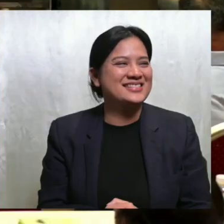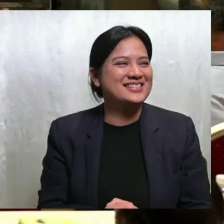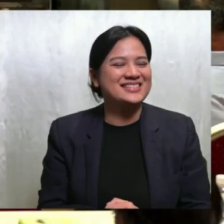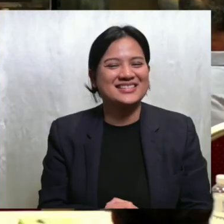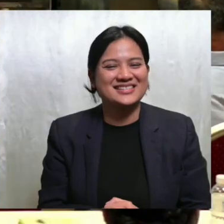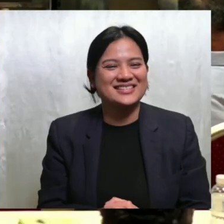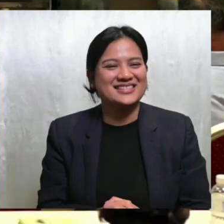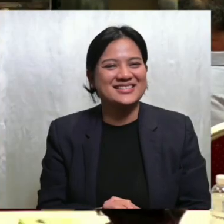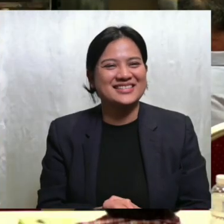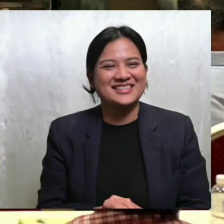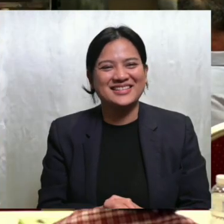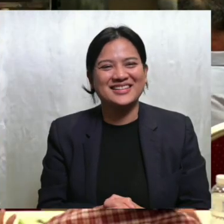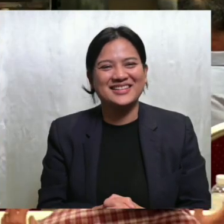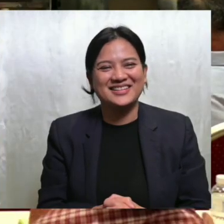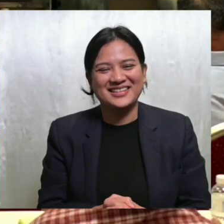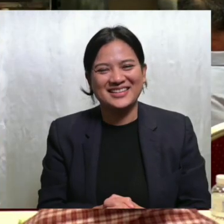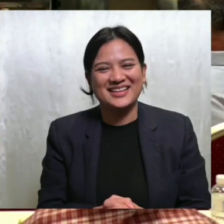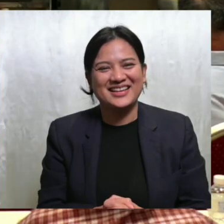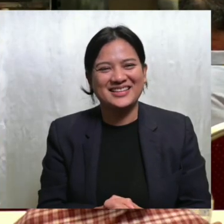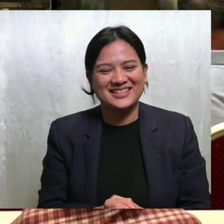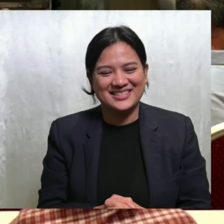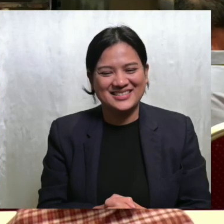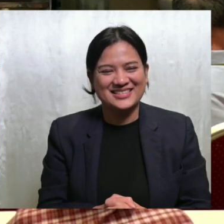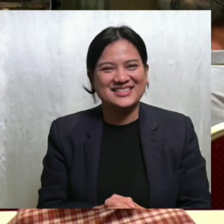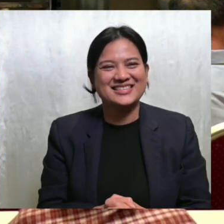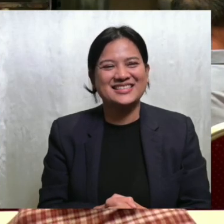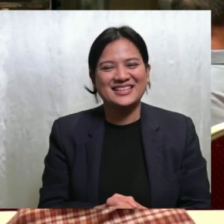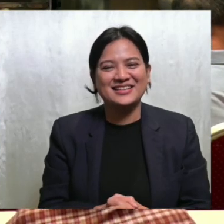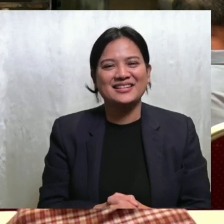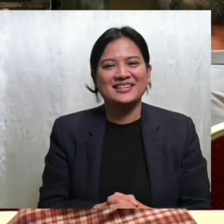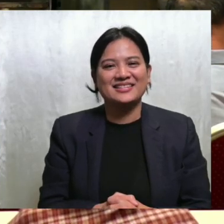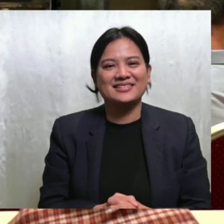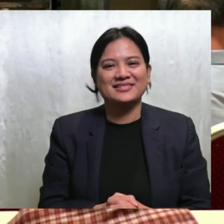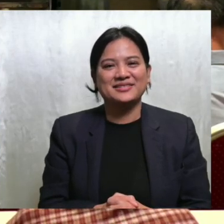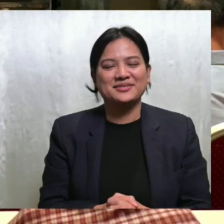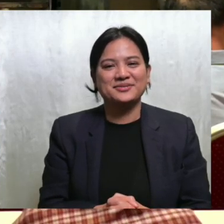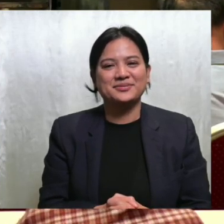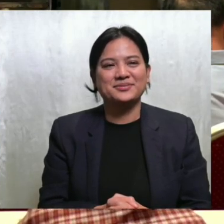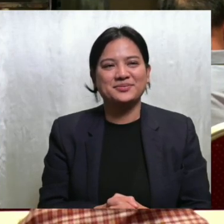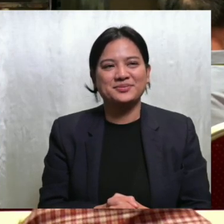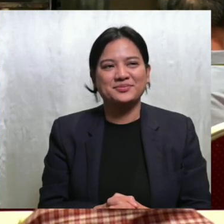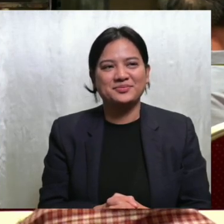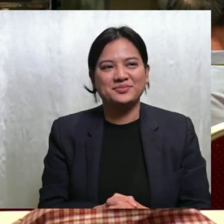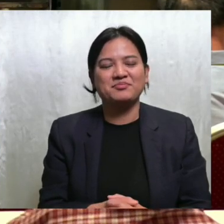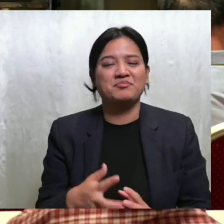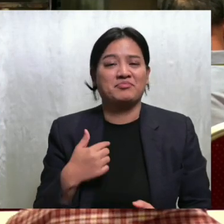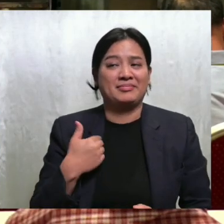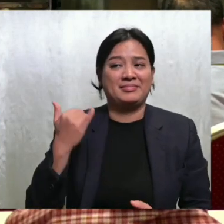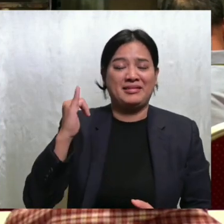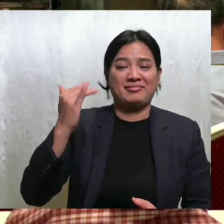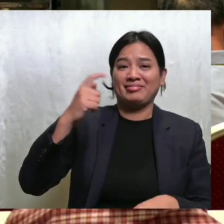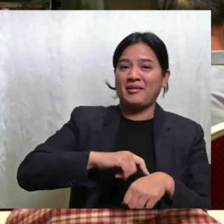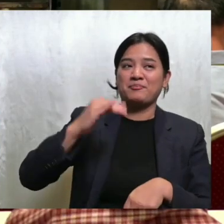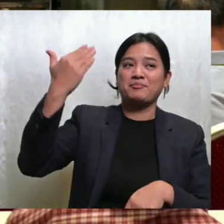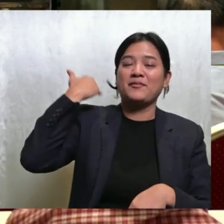of this example, I go back to a long time ago when I was in school, and I remember the graphing calculators